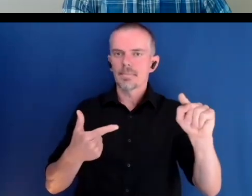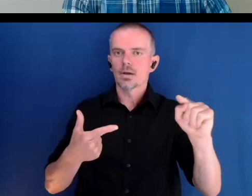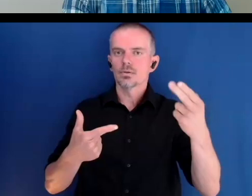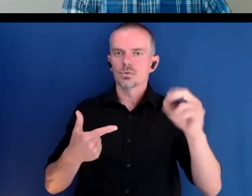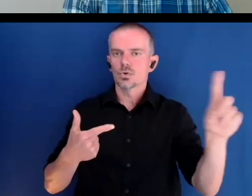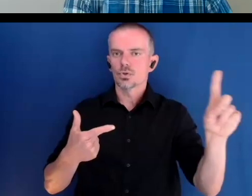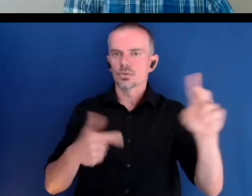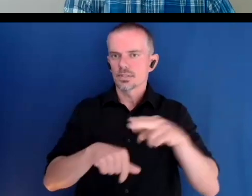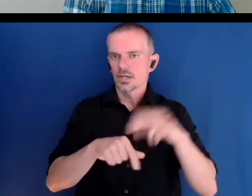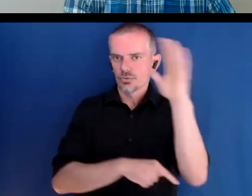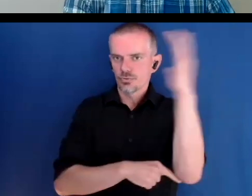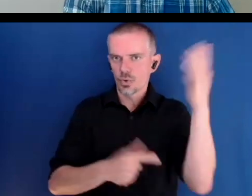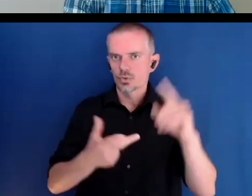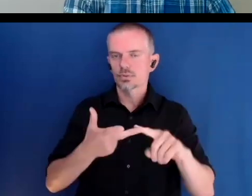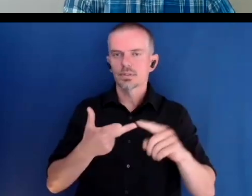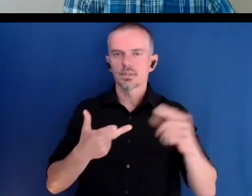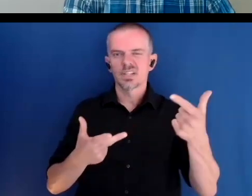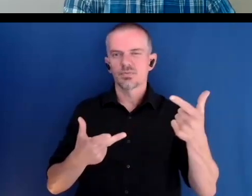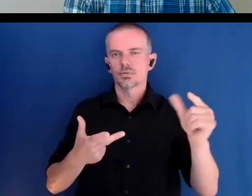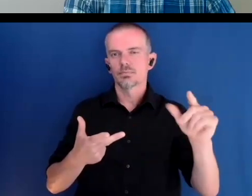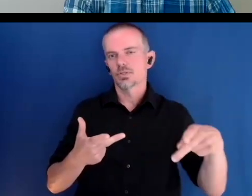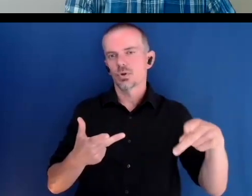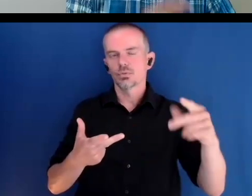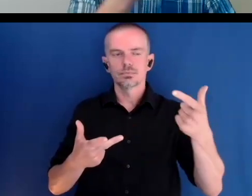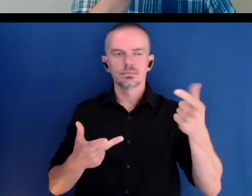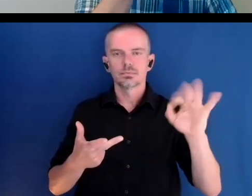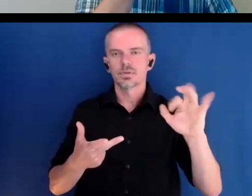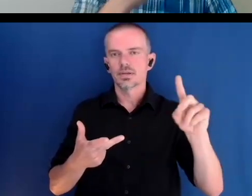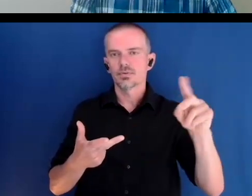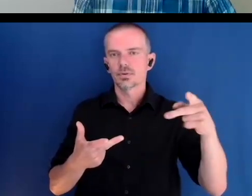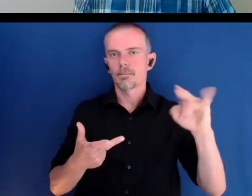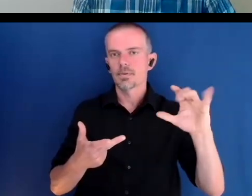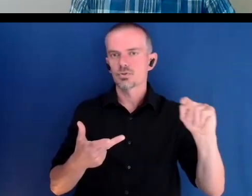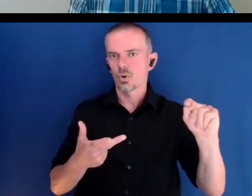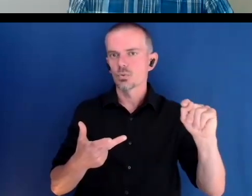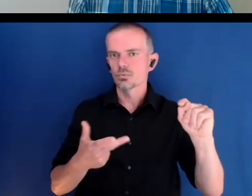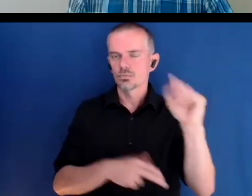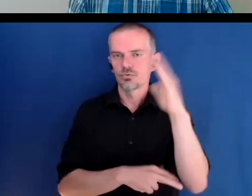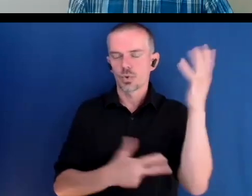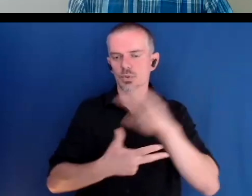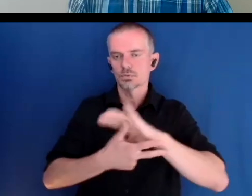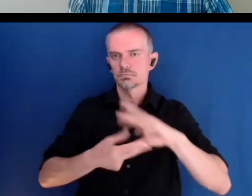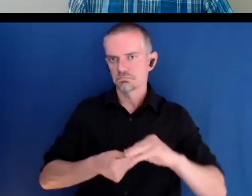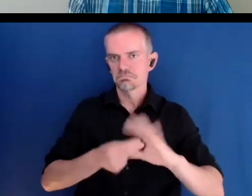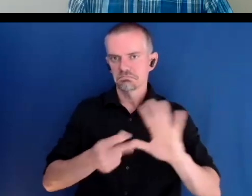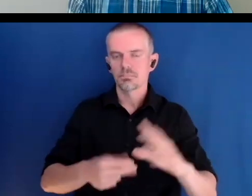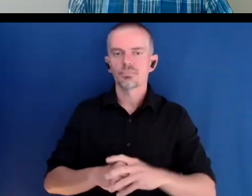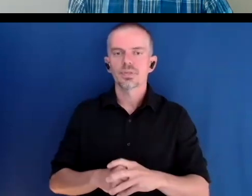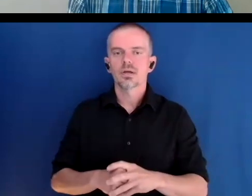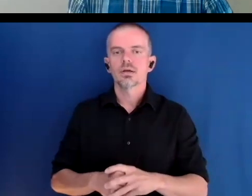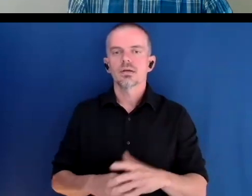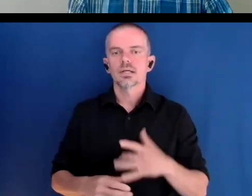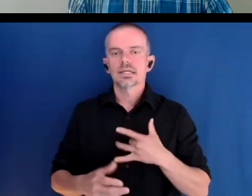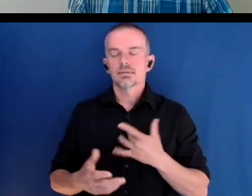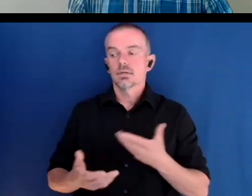Again, probably the greatest excitement about it was, hey, we don't have to worry about liability coverage in terms of inviting Mount Adams resource steward staff